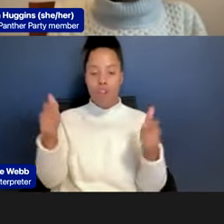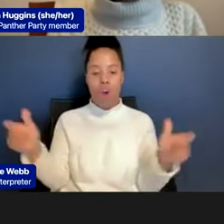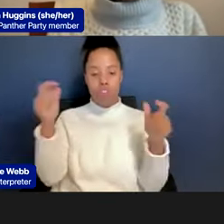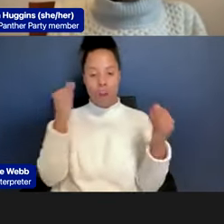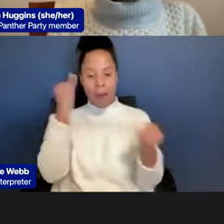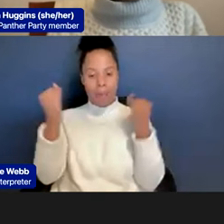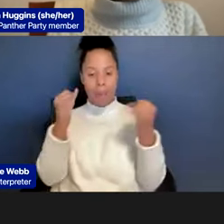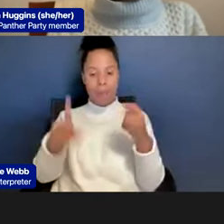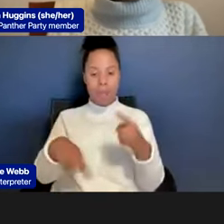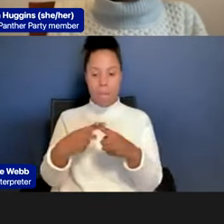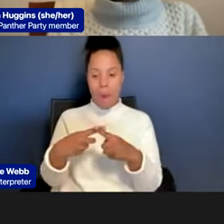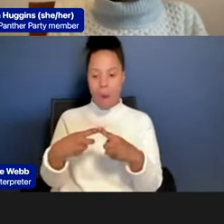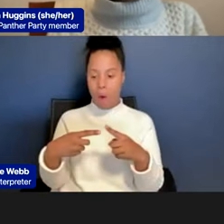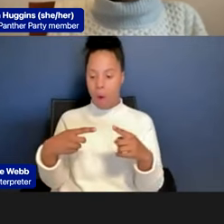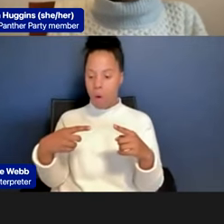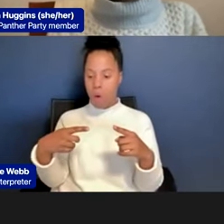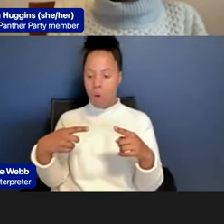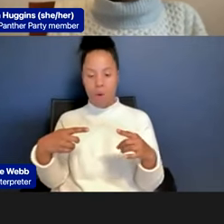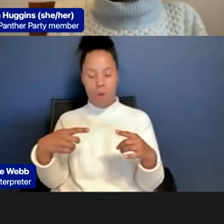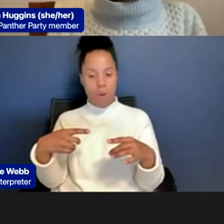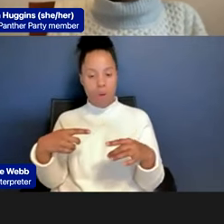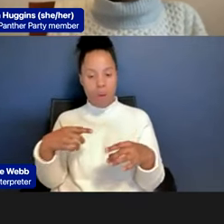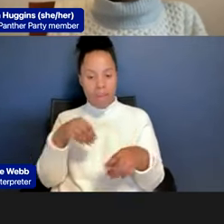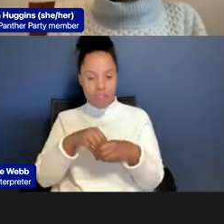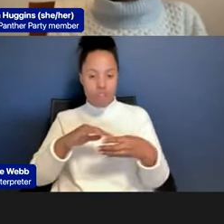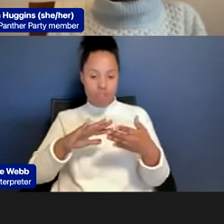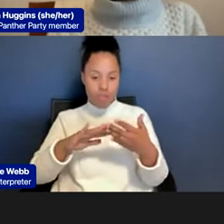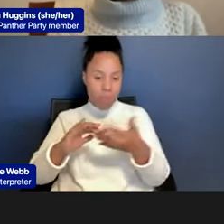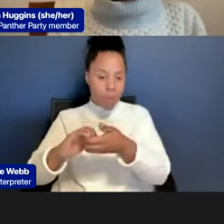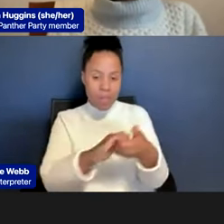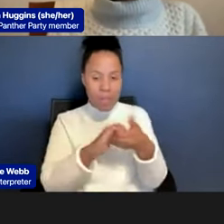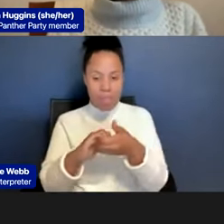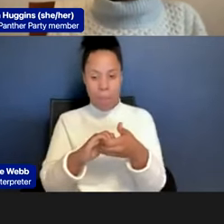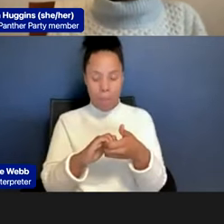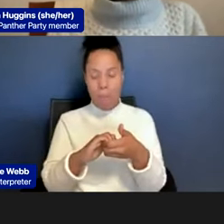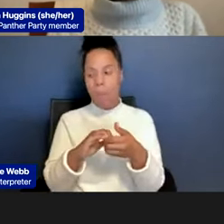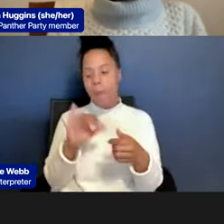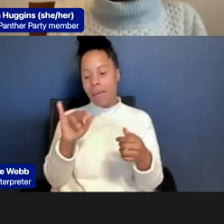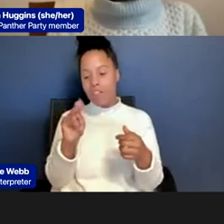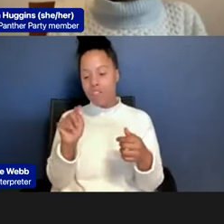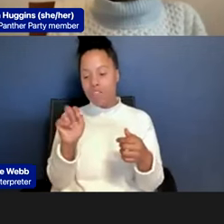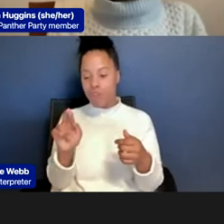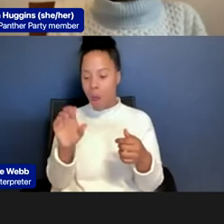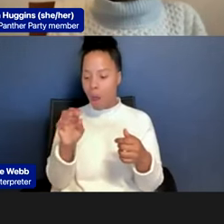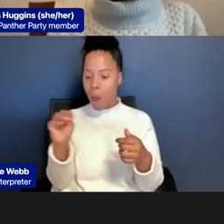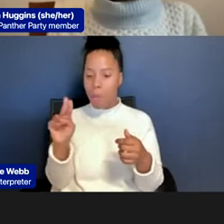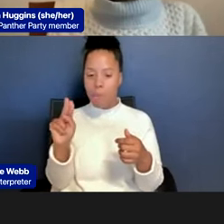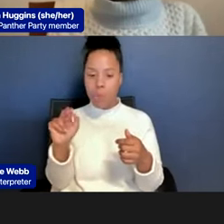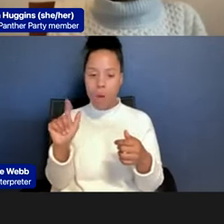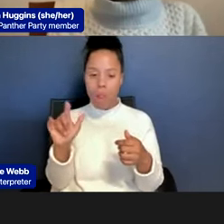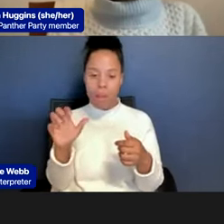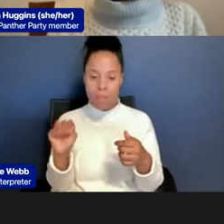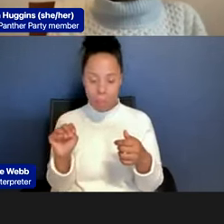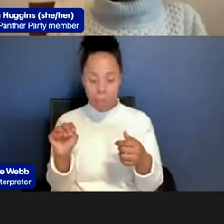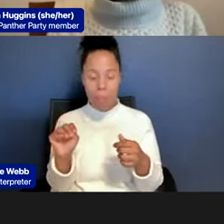intercommunalism and some of the ways in which they get enacted through the idea of liberated territory, for me, it